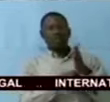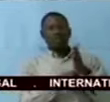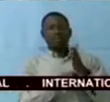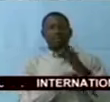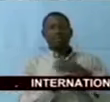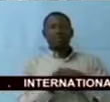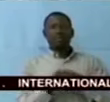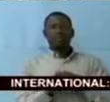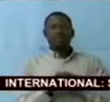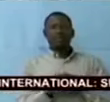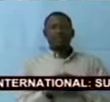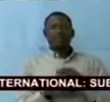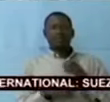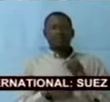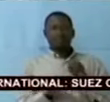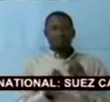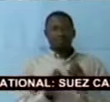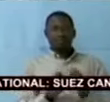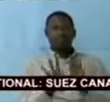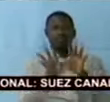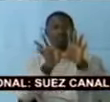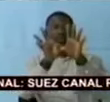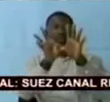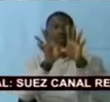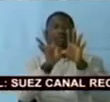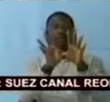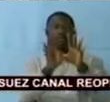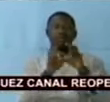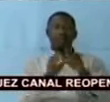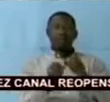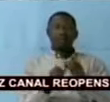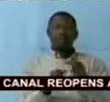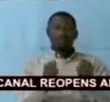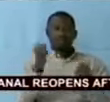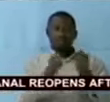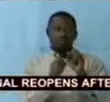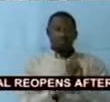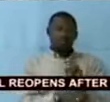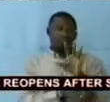and the full lights was on my gate,